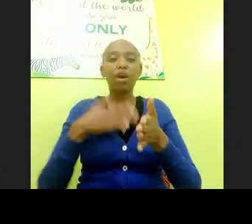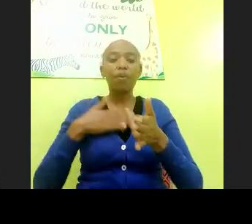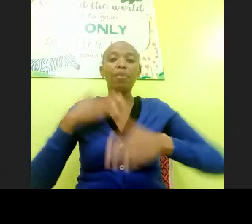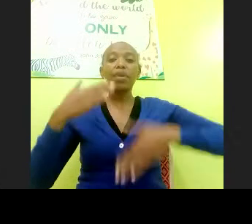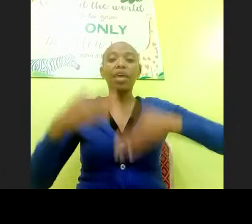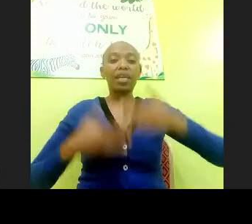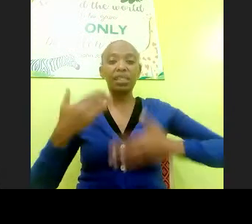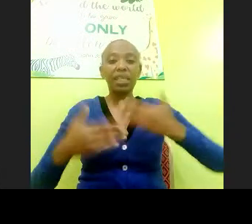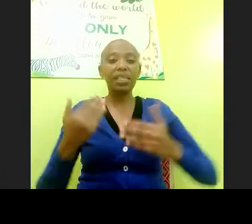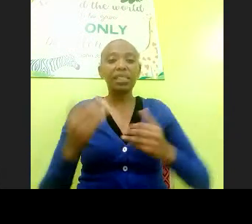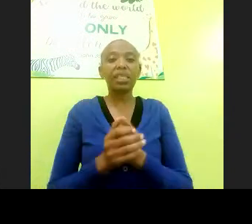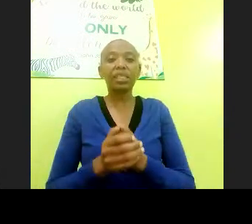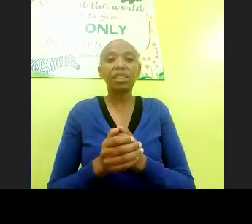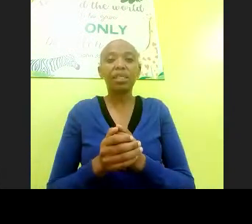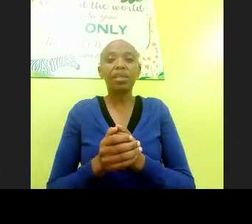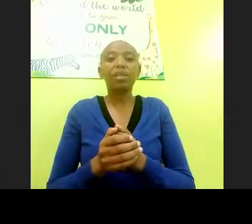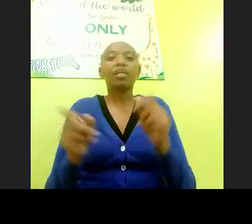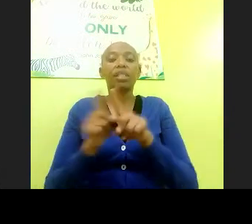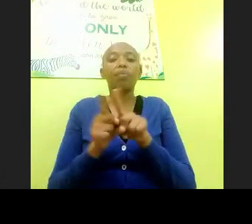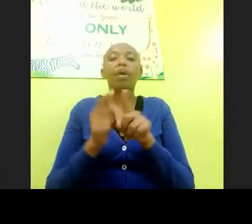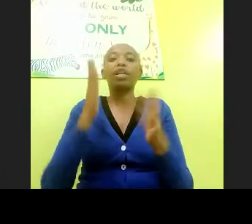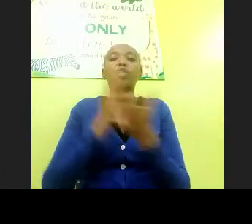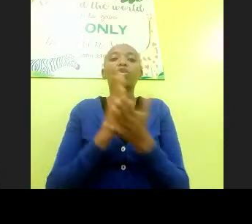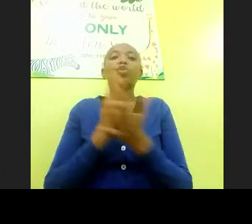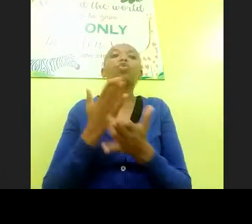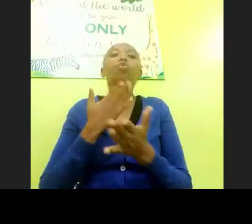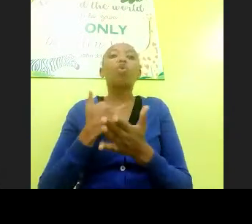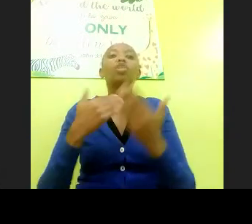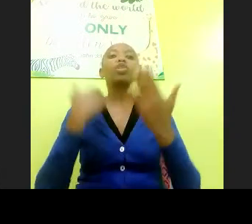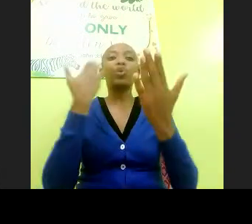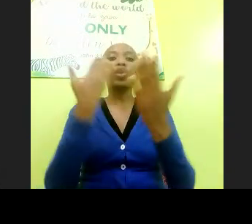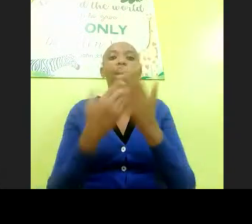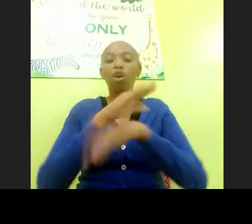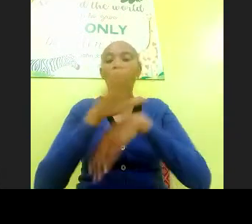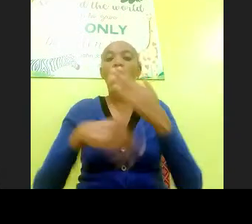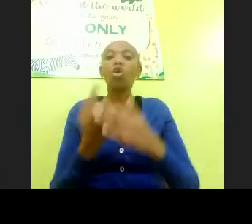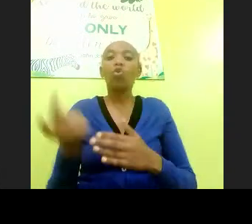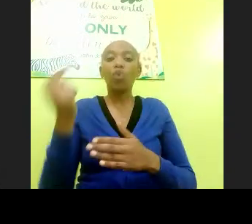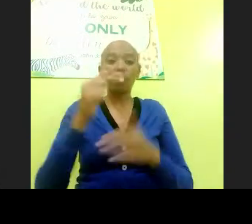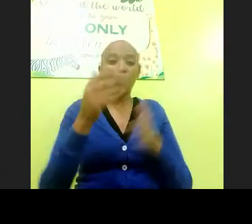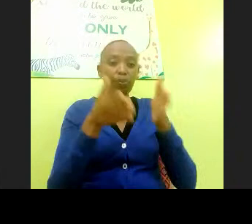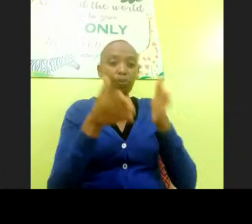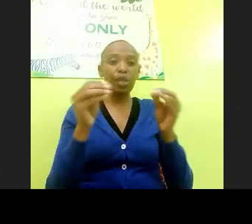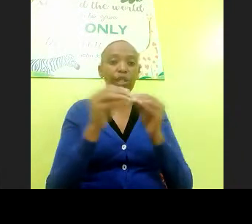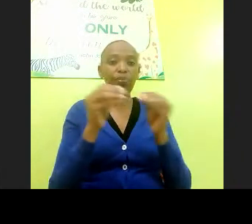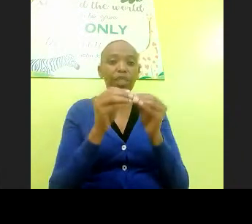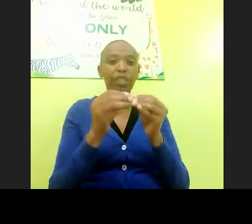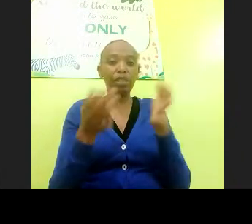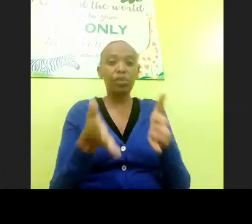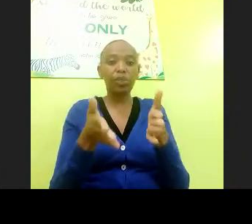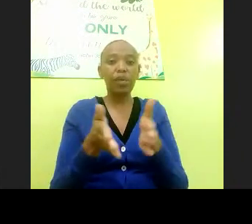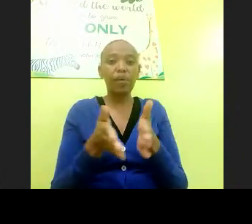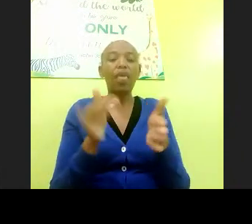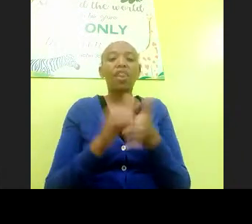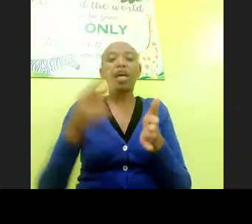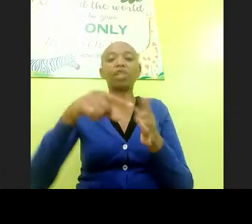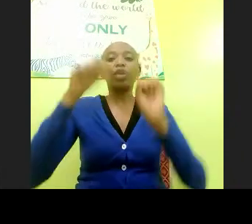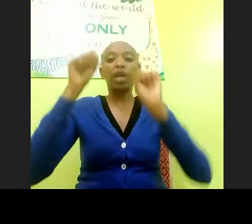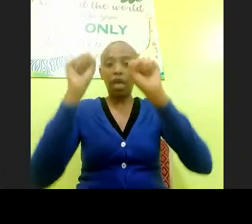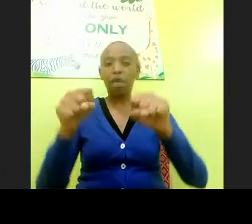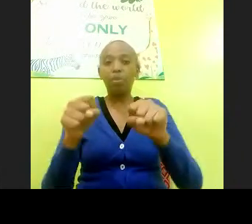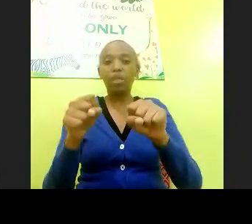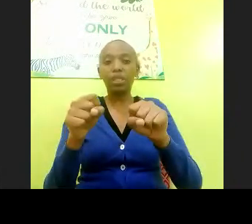excited, and I really want to thank everyone who has come to this meeting today, that we are able